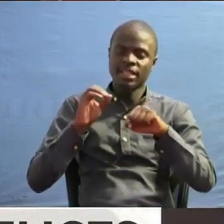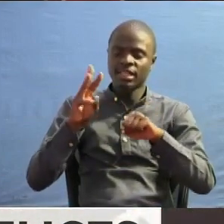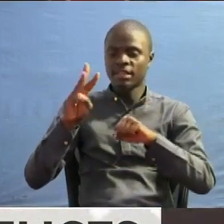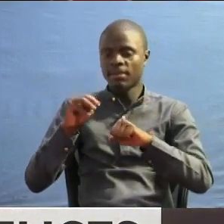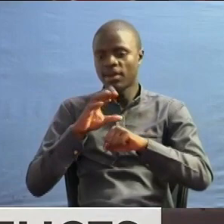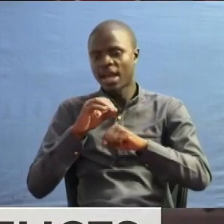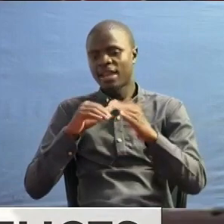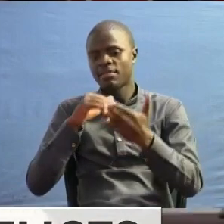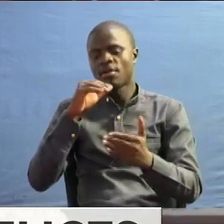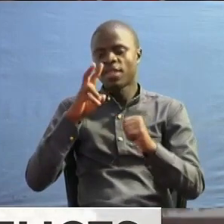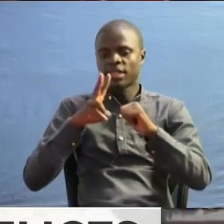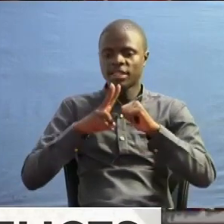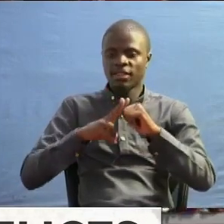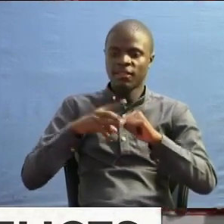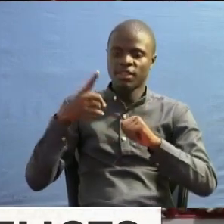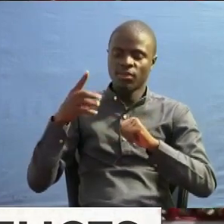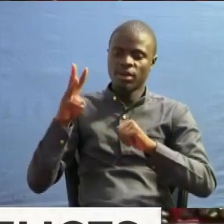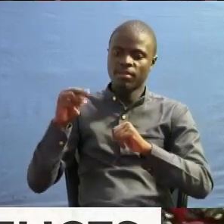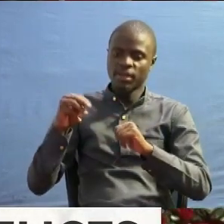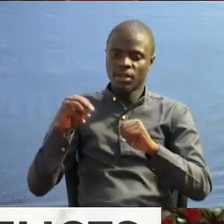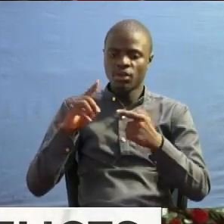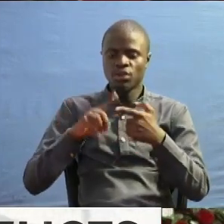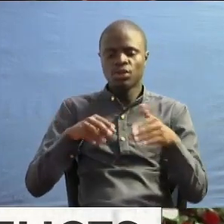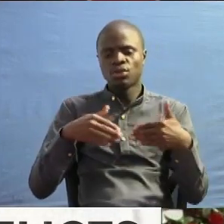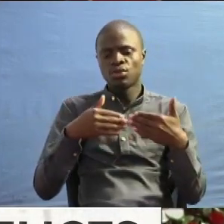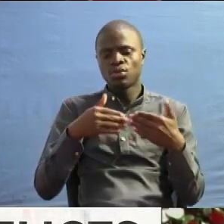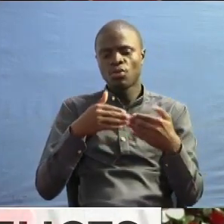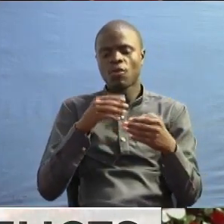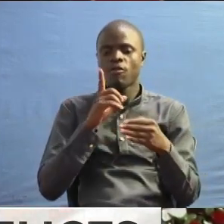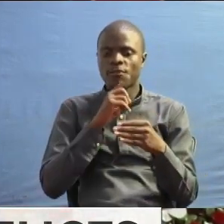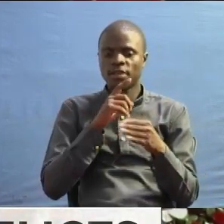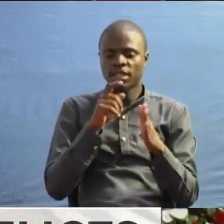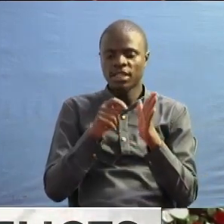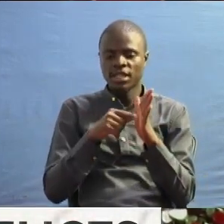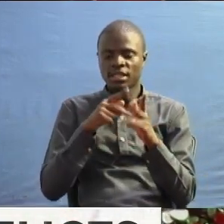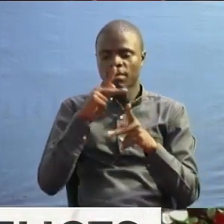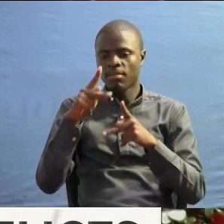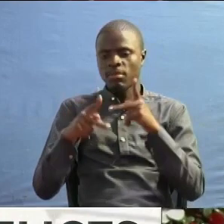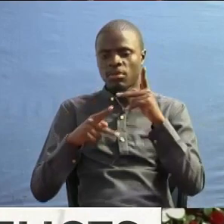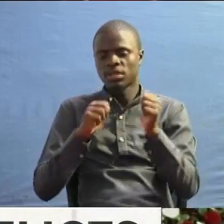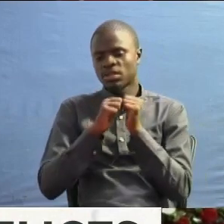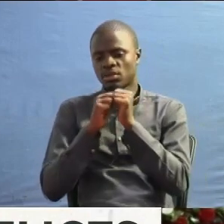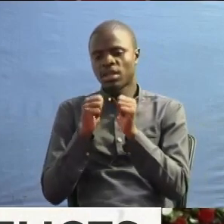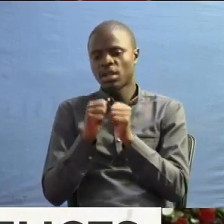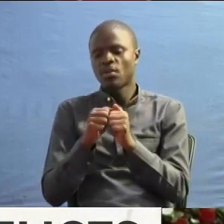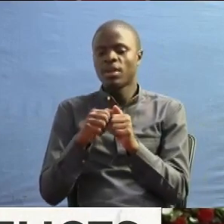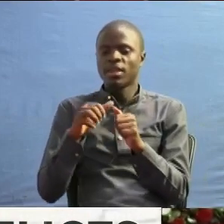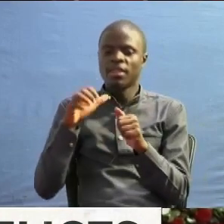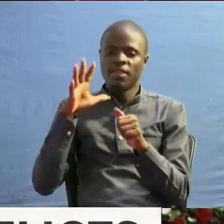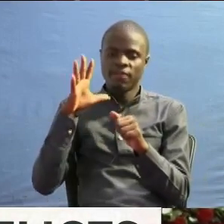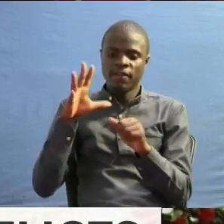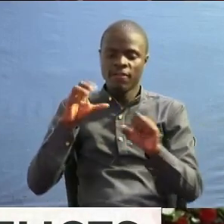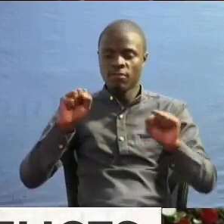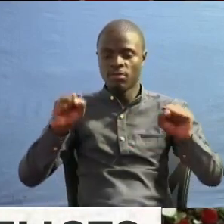more than 71 million shillings respectively to facilitate the compensation process, together with 5 motorbikes to